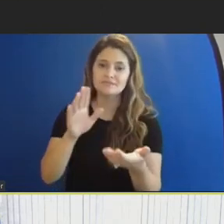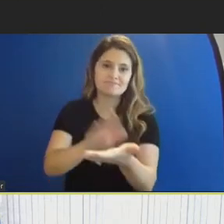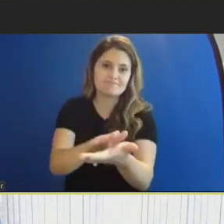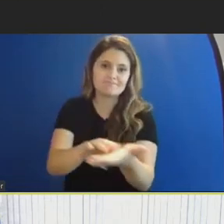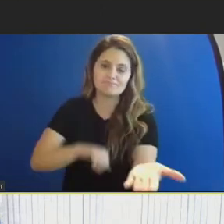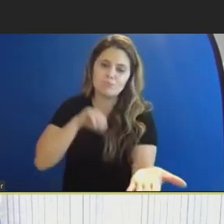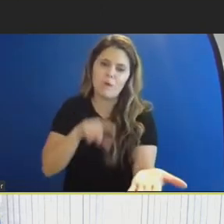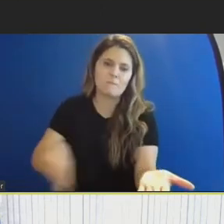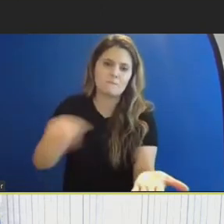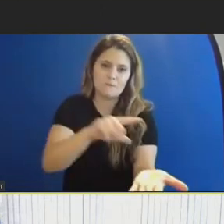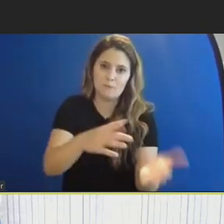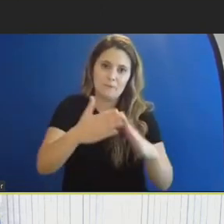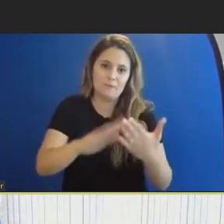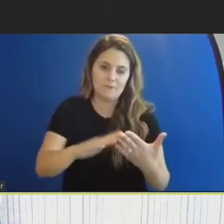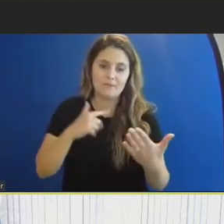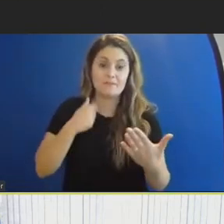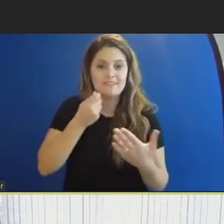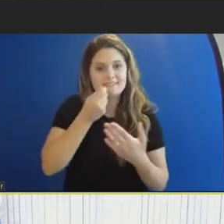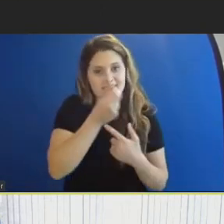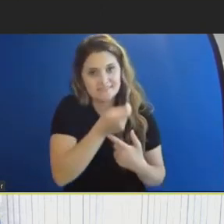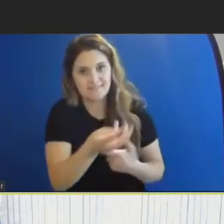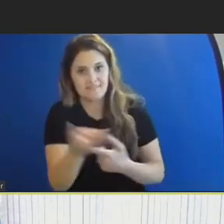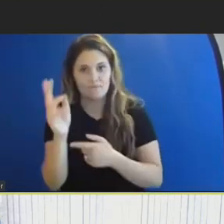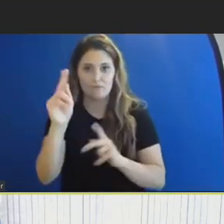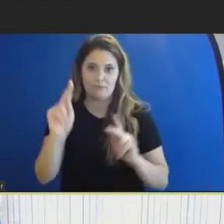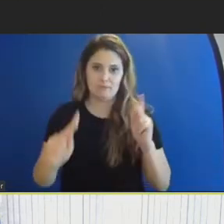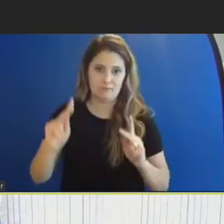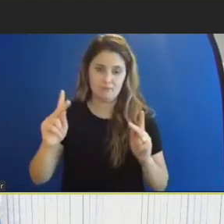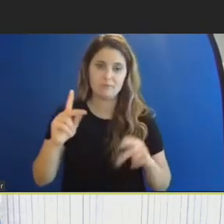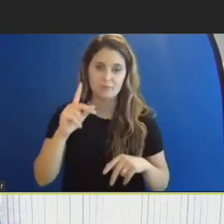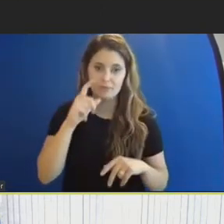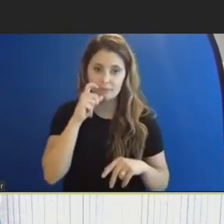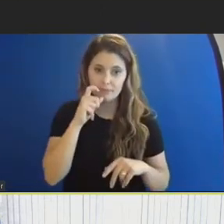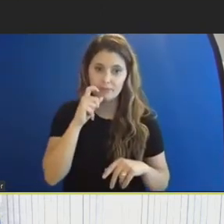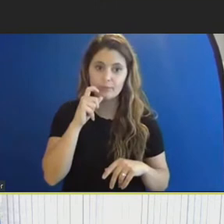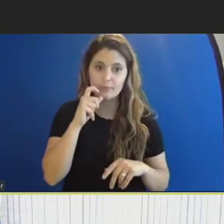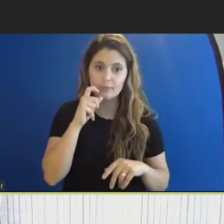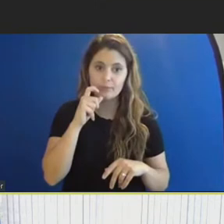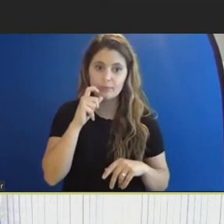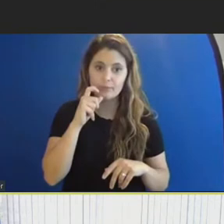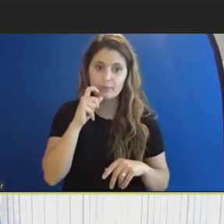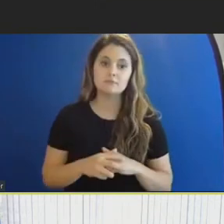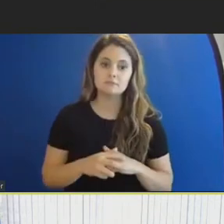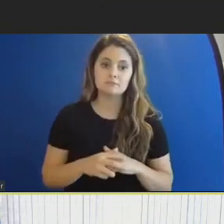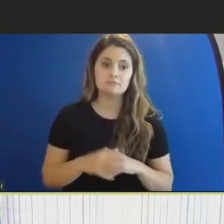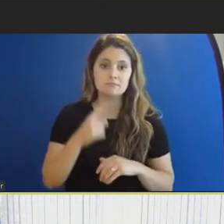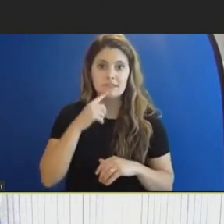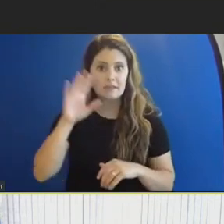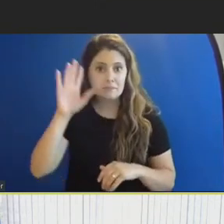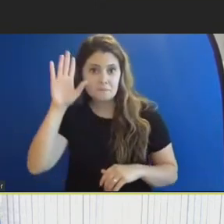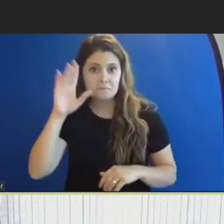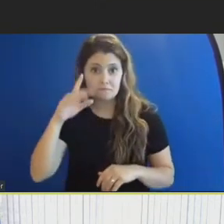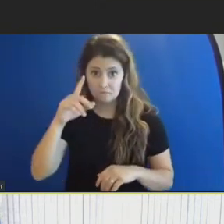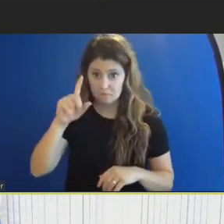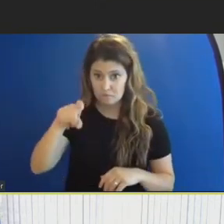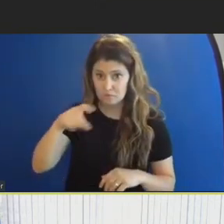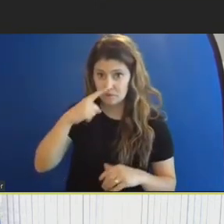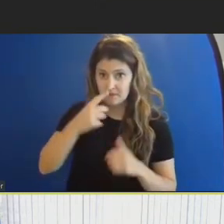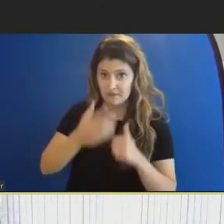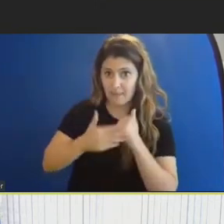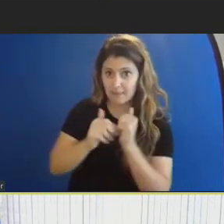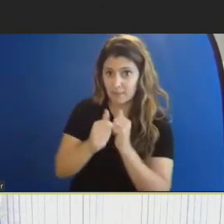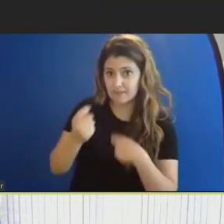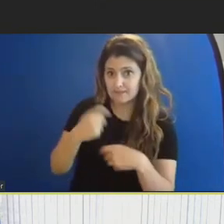live. I've had several people that have said, hey, do you need help with